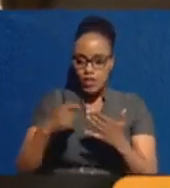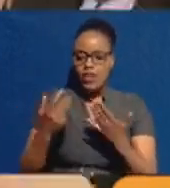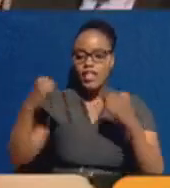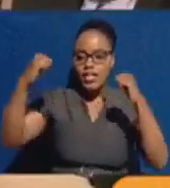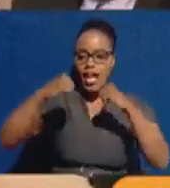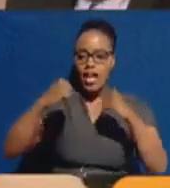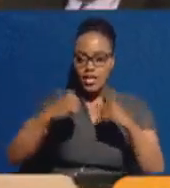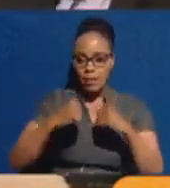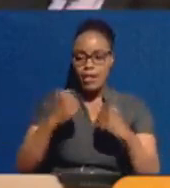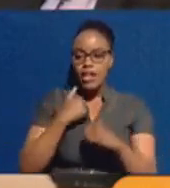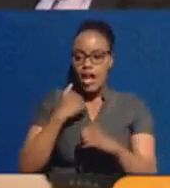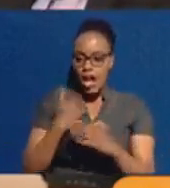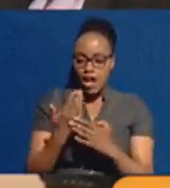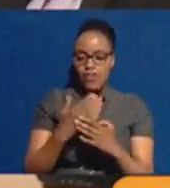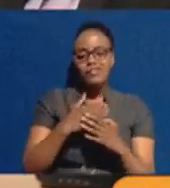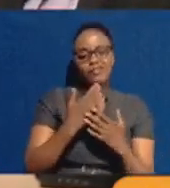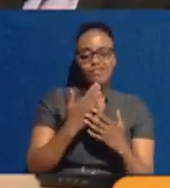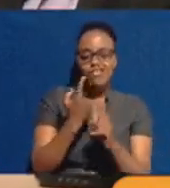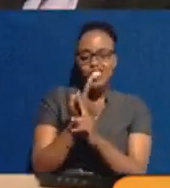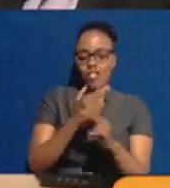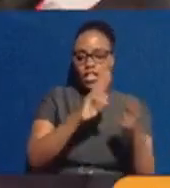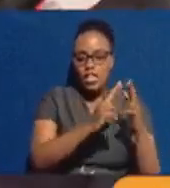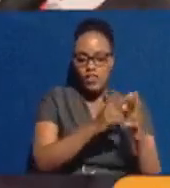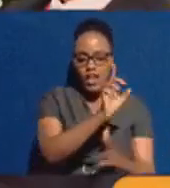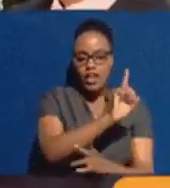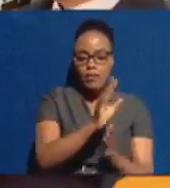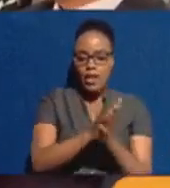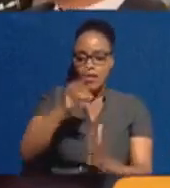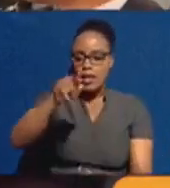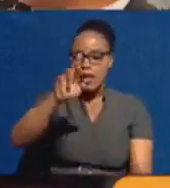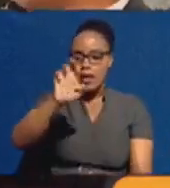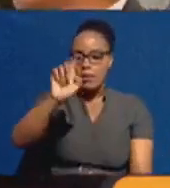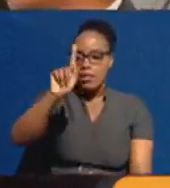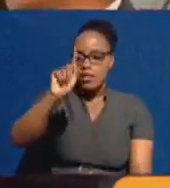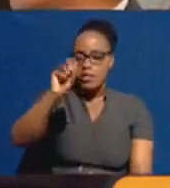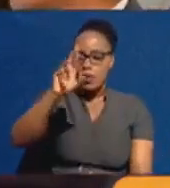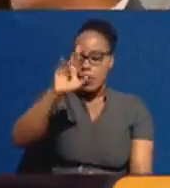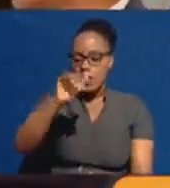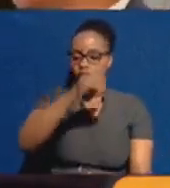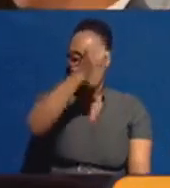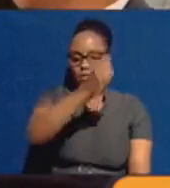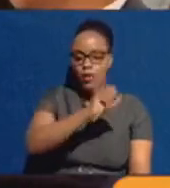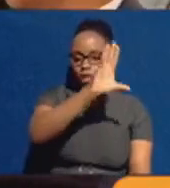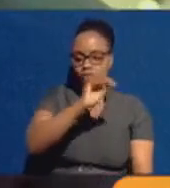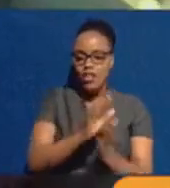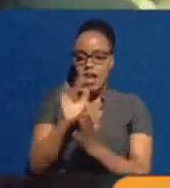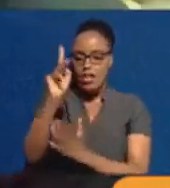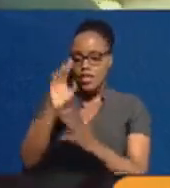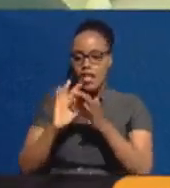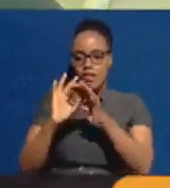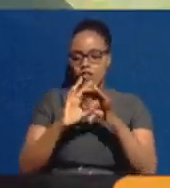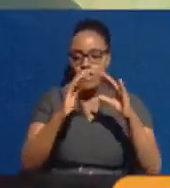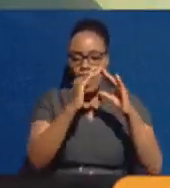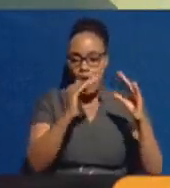agreements to augment bilateral relations between Nairobi and Pretoria. The deals will see Kenya and South Africa cooperate in the fields of